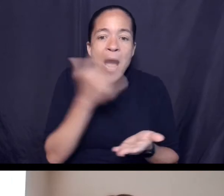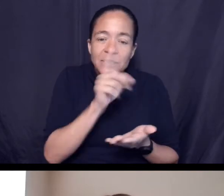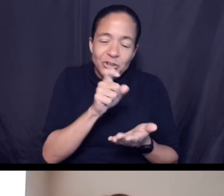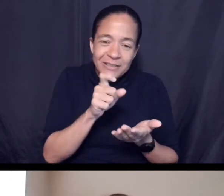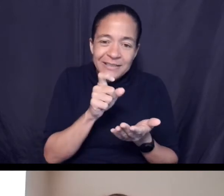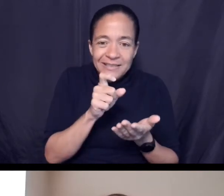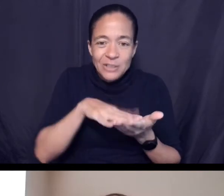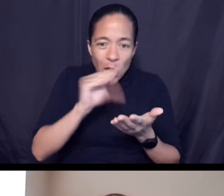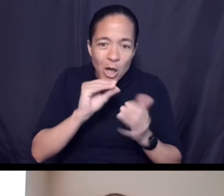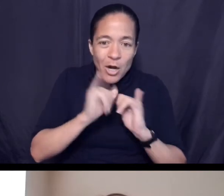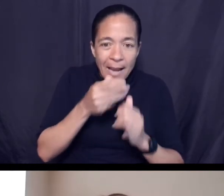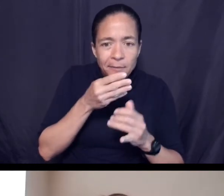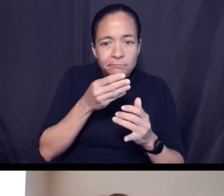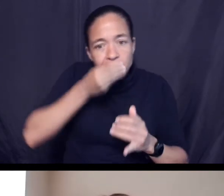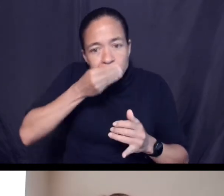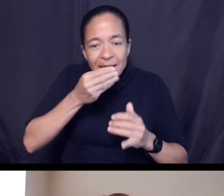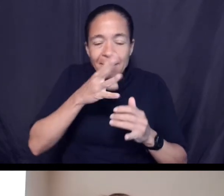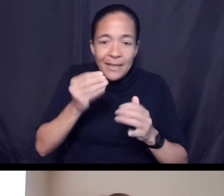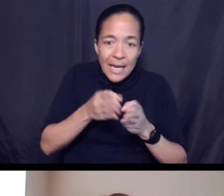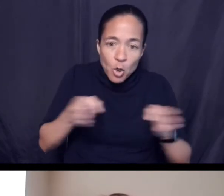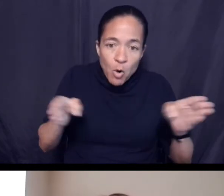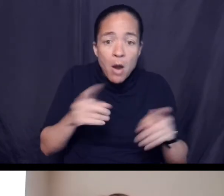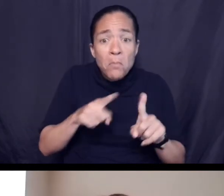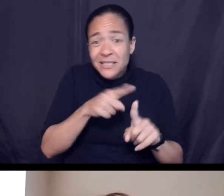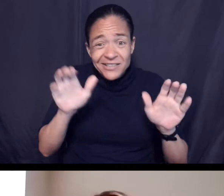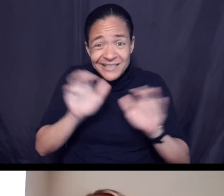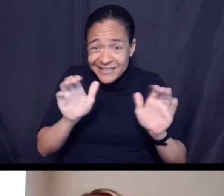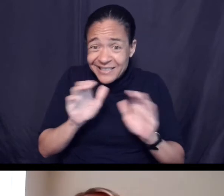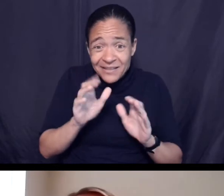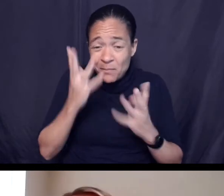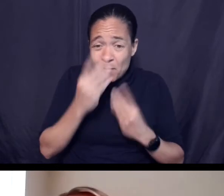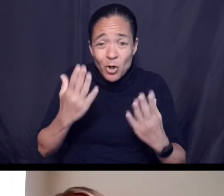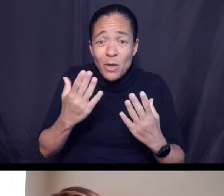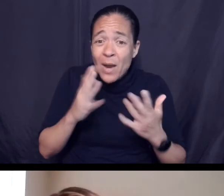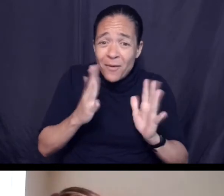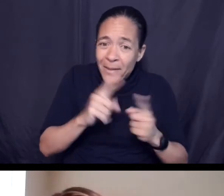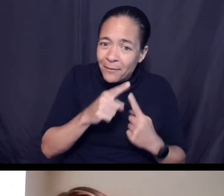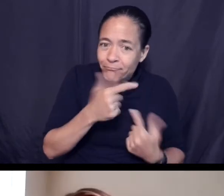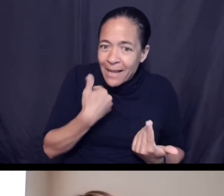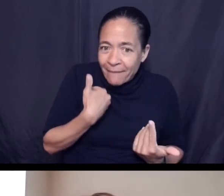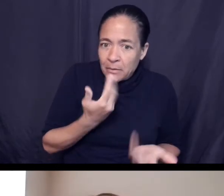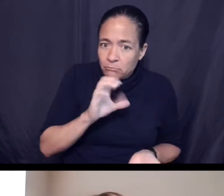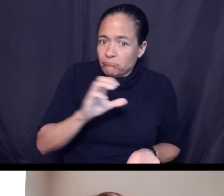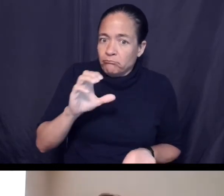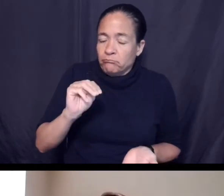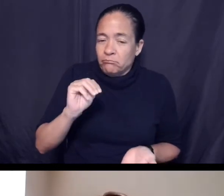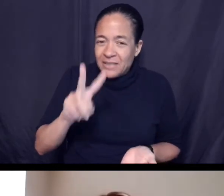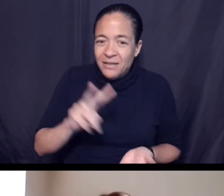feed and grow. She really was doing pretty well in terms of the CMV side of things. She did